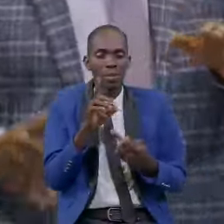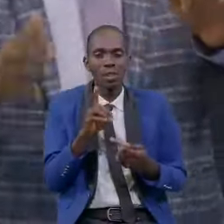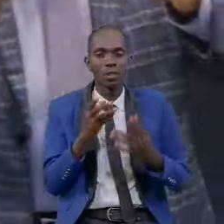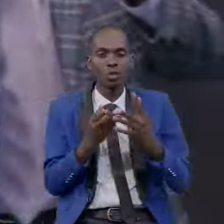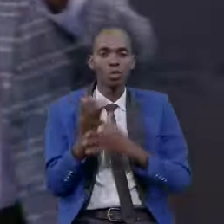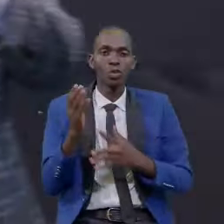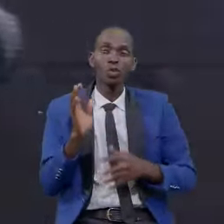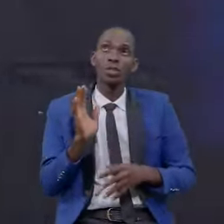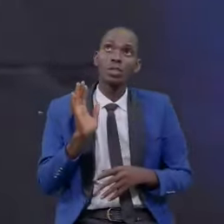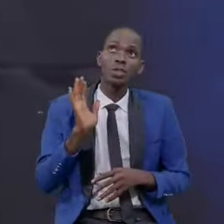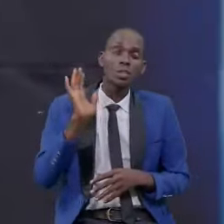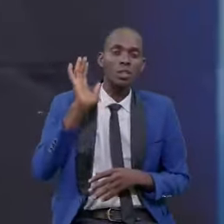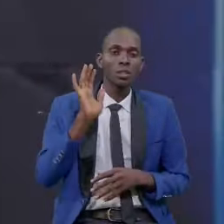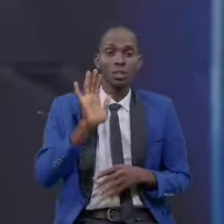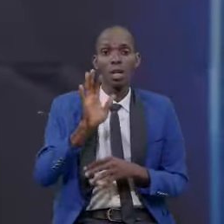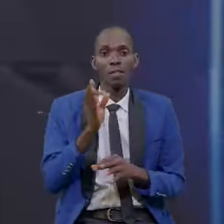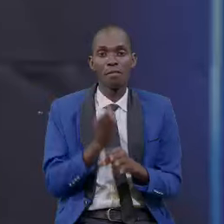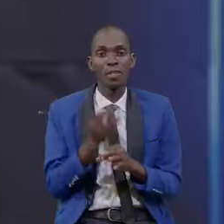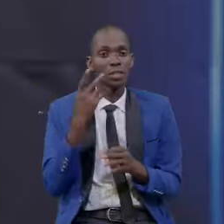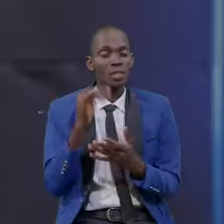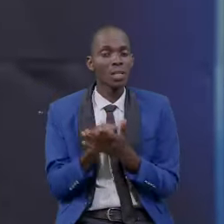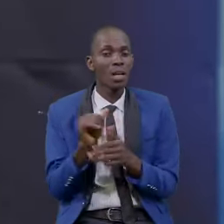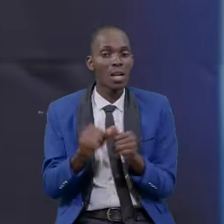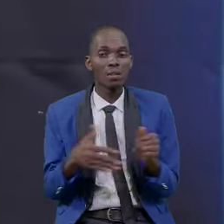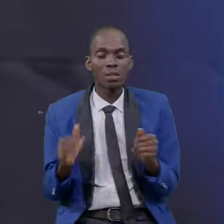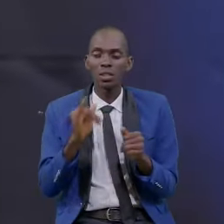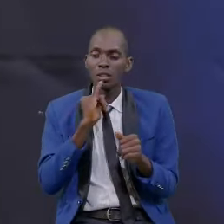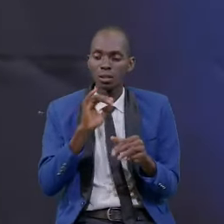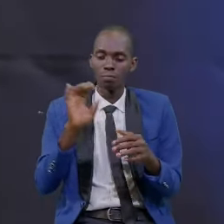is anchored on faith. Look at Mark